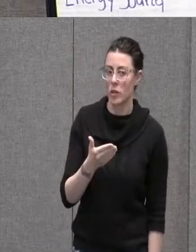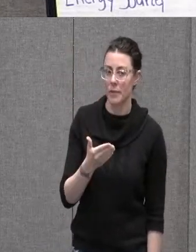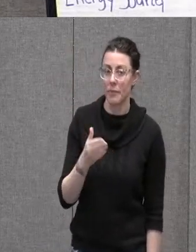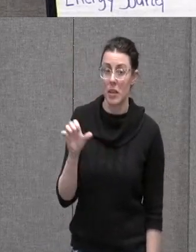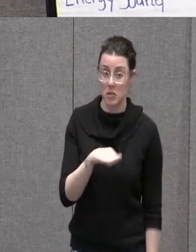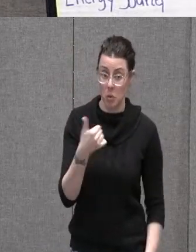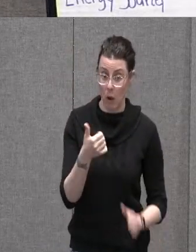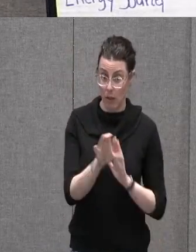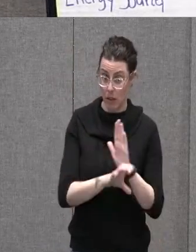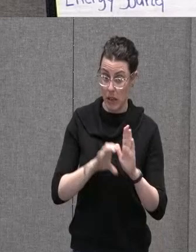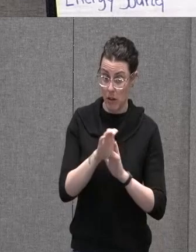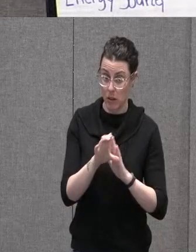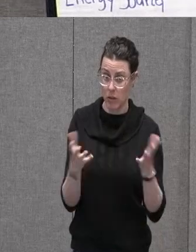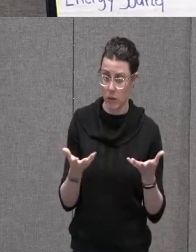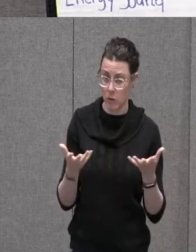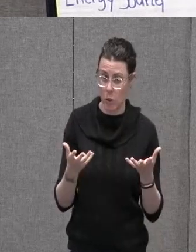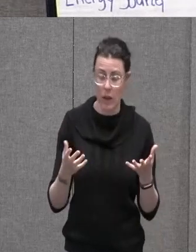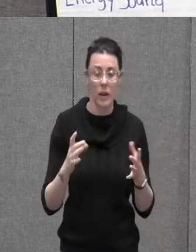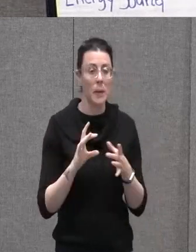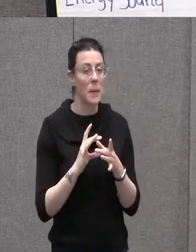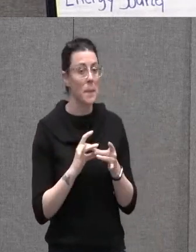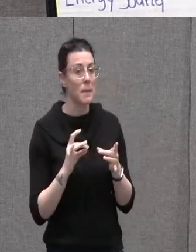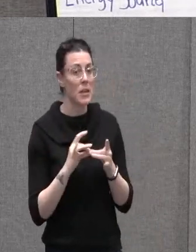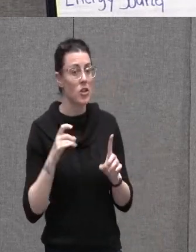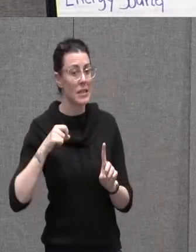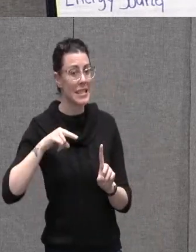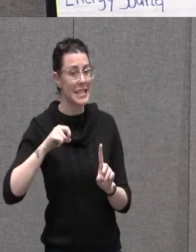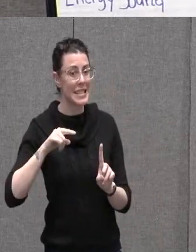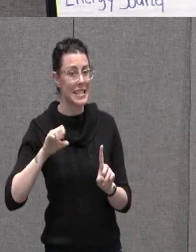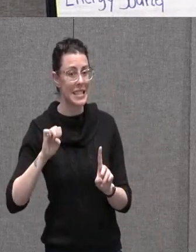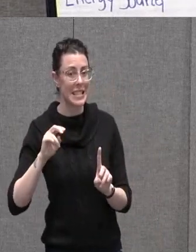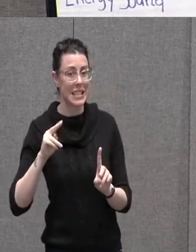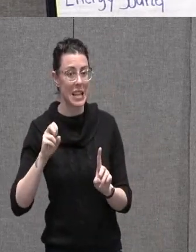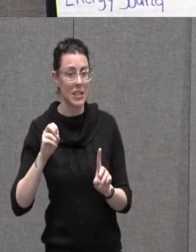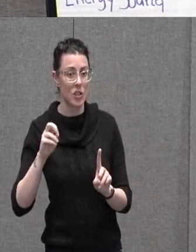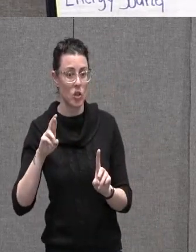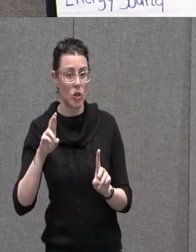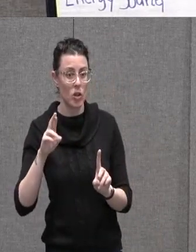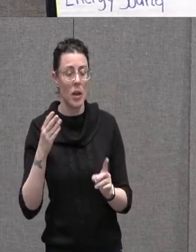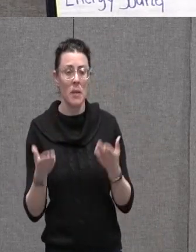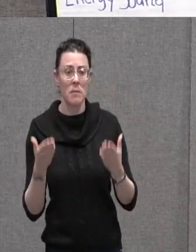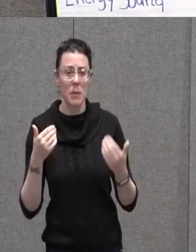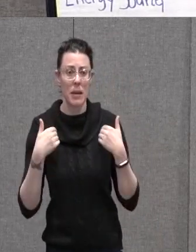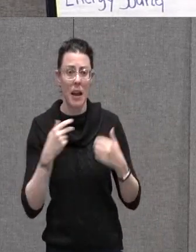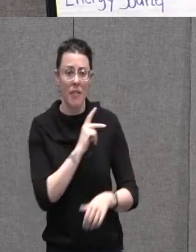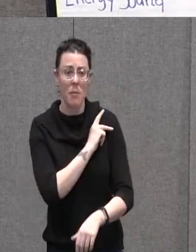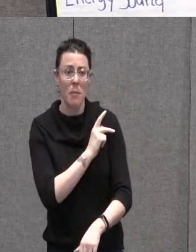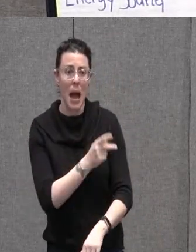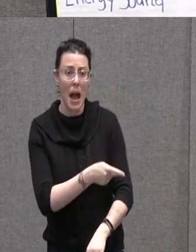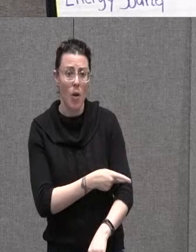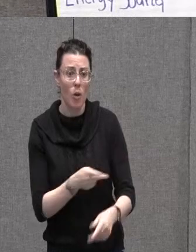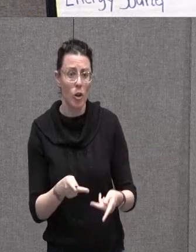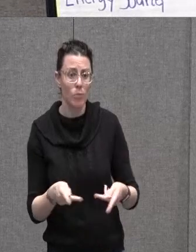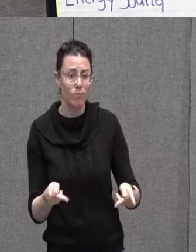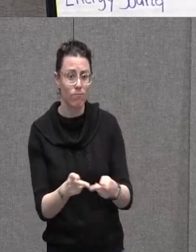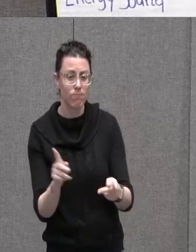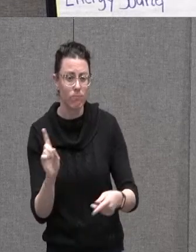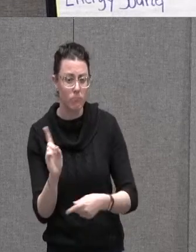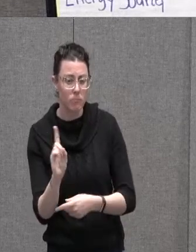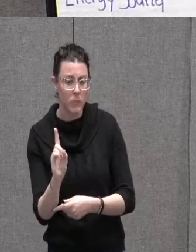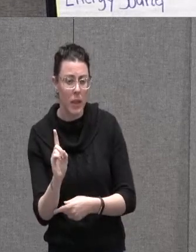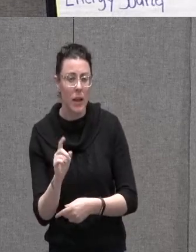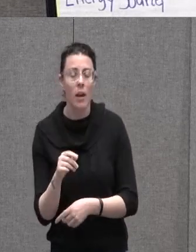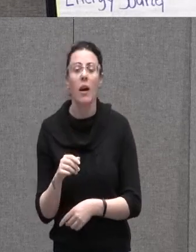So we mentioned sensor. We also have maybe the power source. Power source, purple oval for power source.